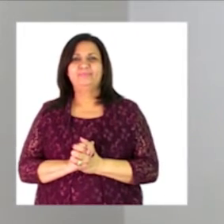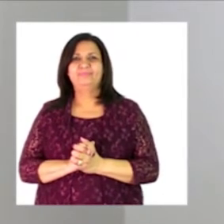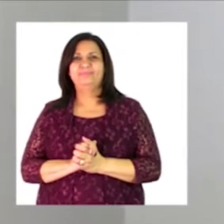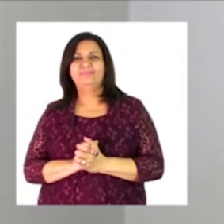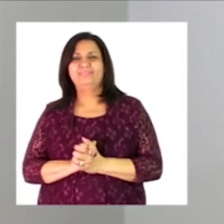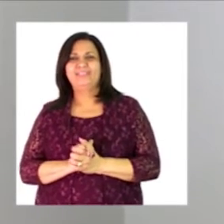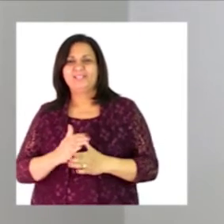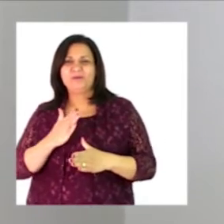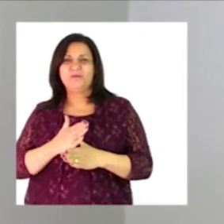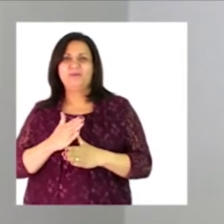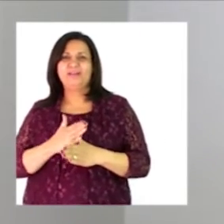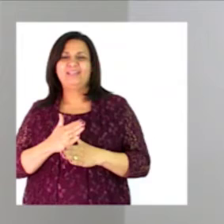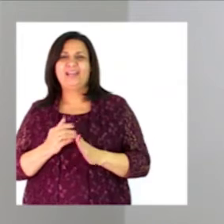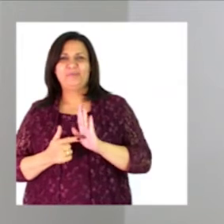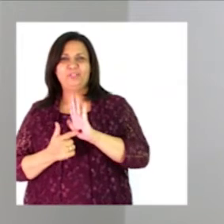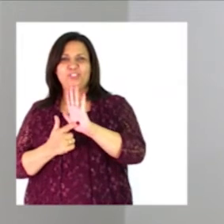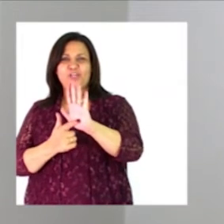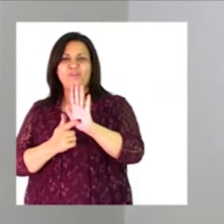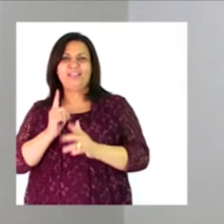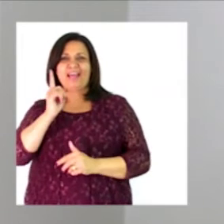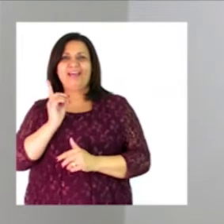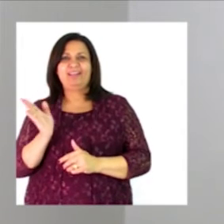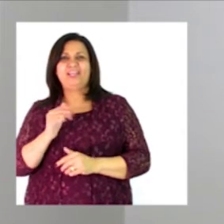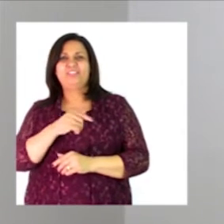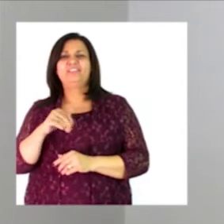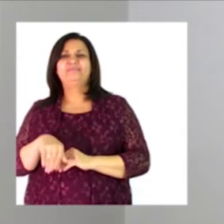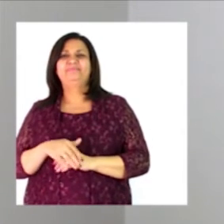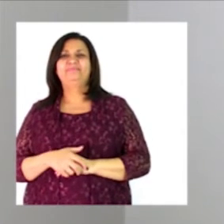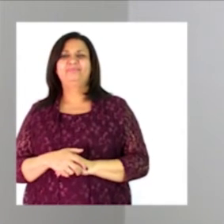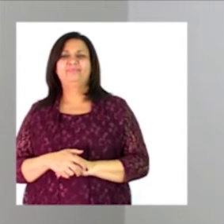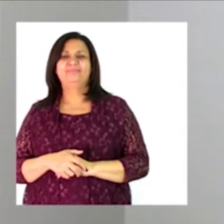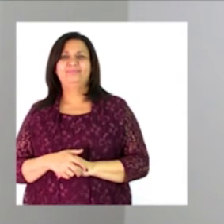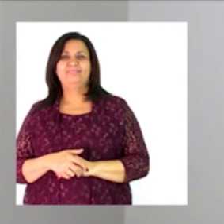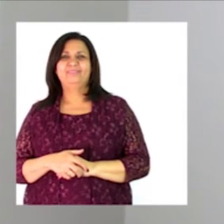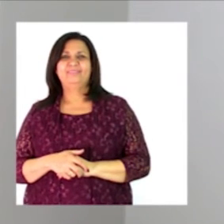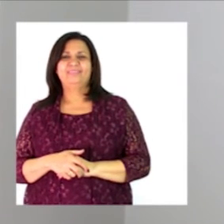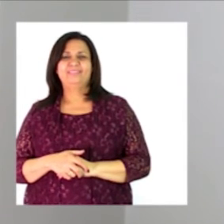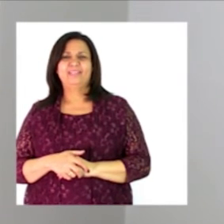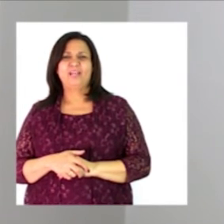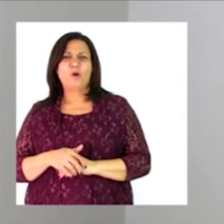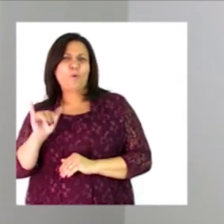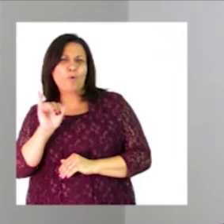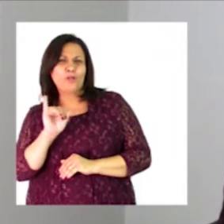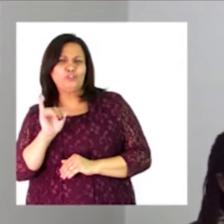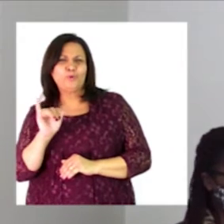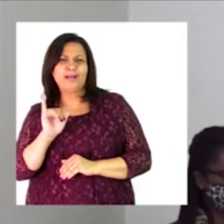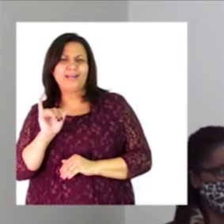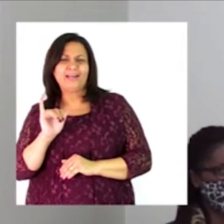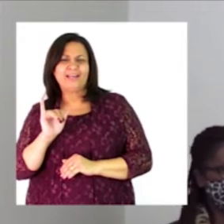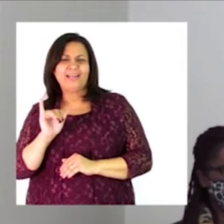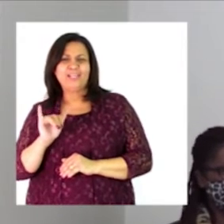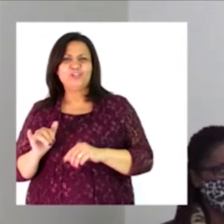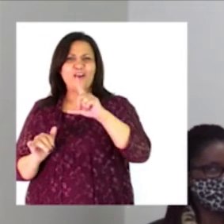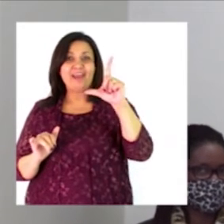activity as we show the directions. Okay, my friend, which one is your left